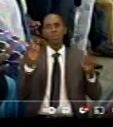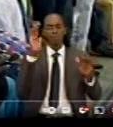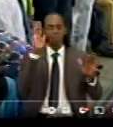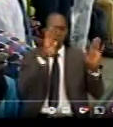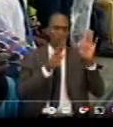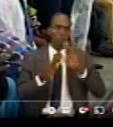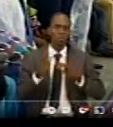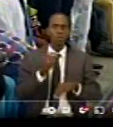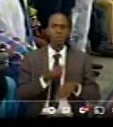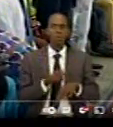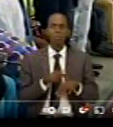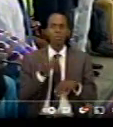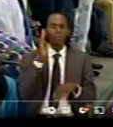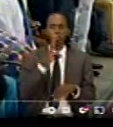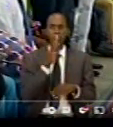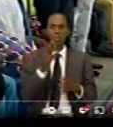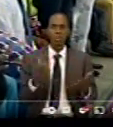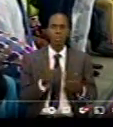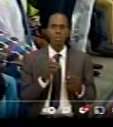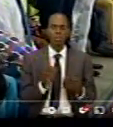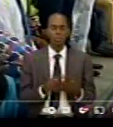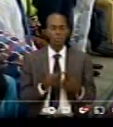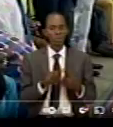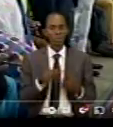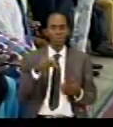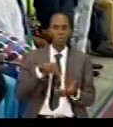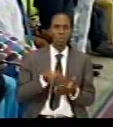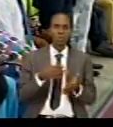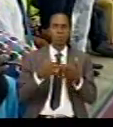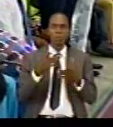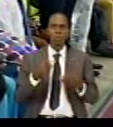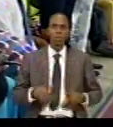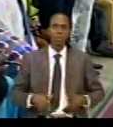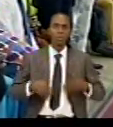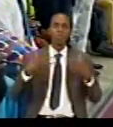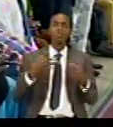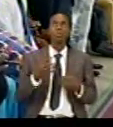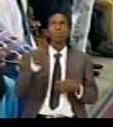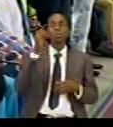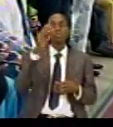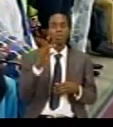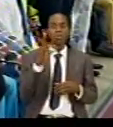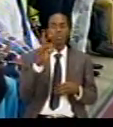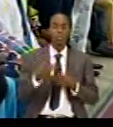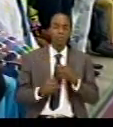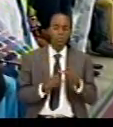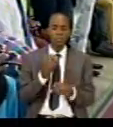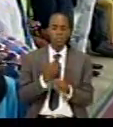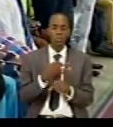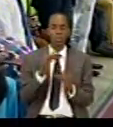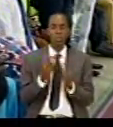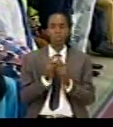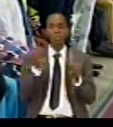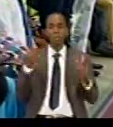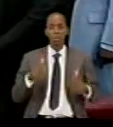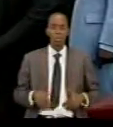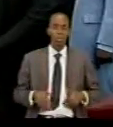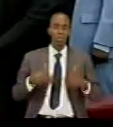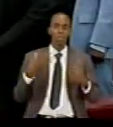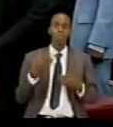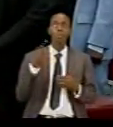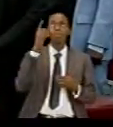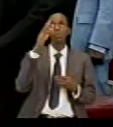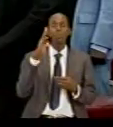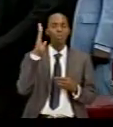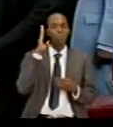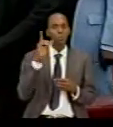to face the wrath of God, will you be here at that time? 7 years of great tribulation, will you be here? Will you be here at that time with